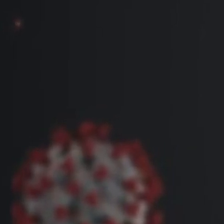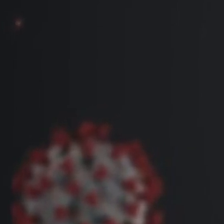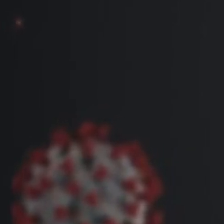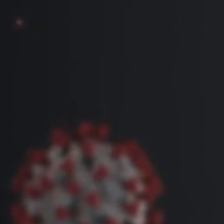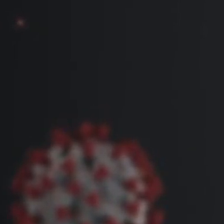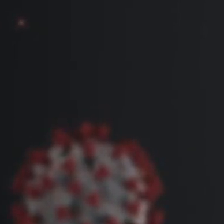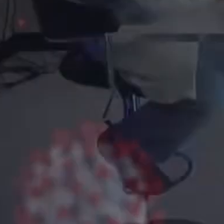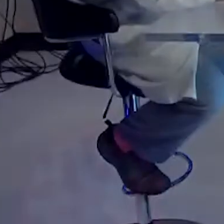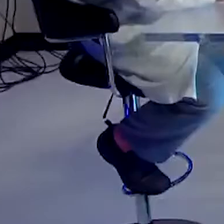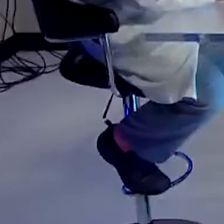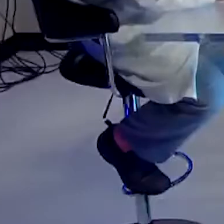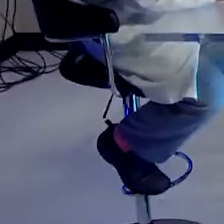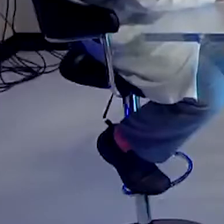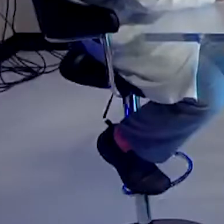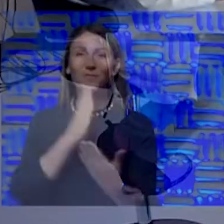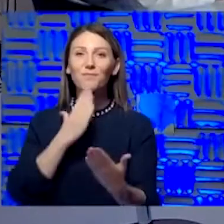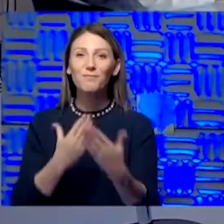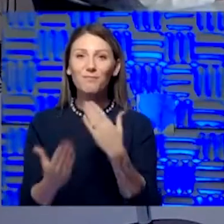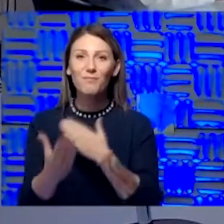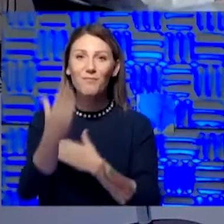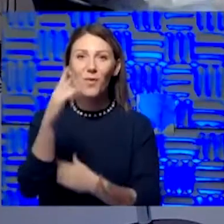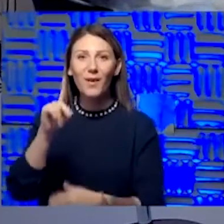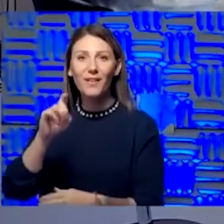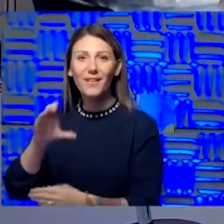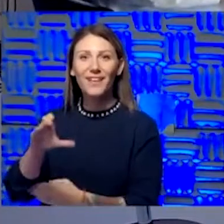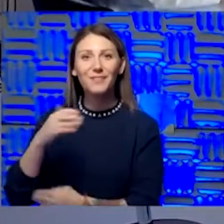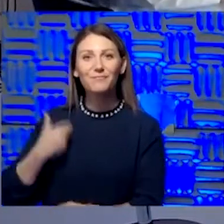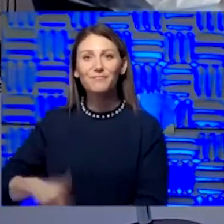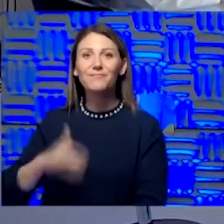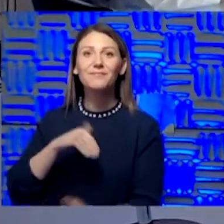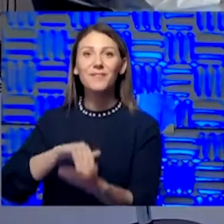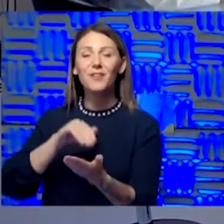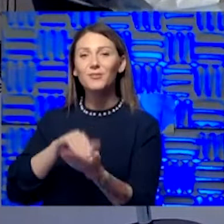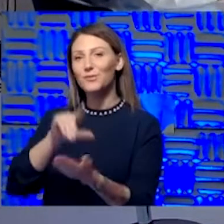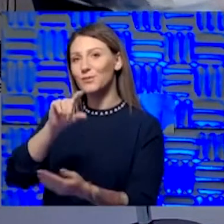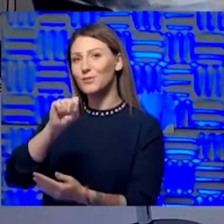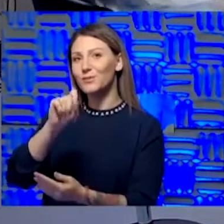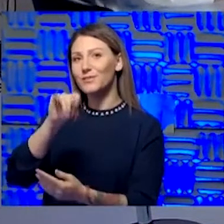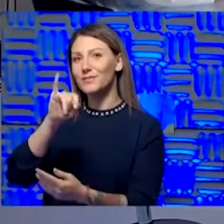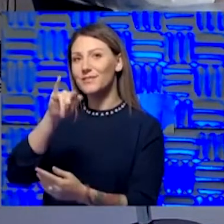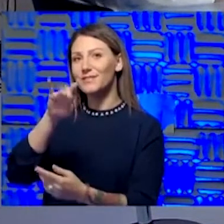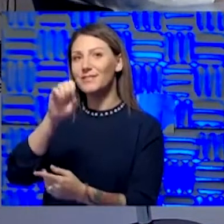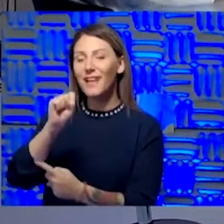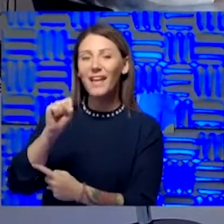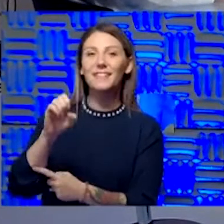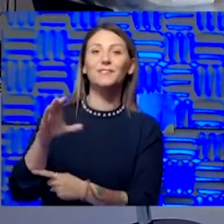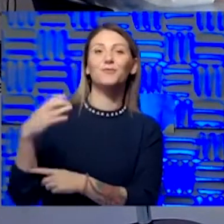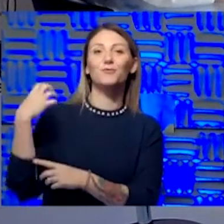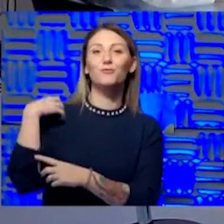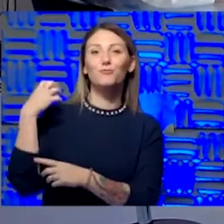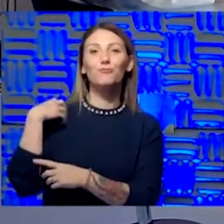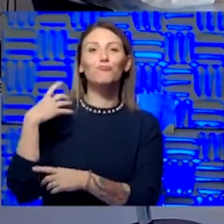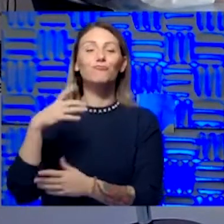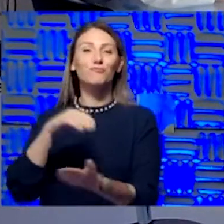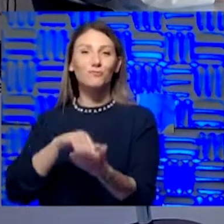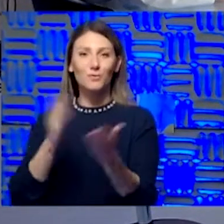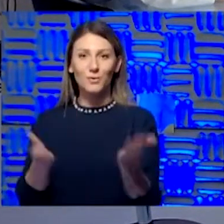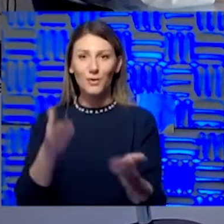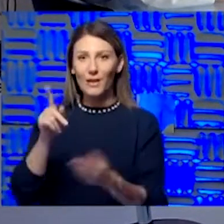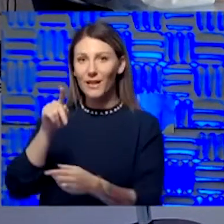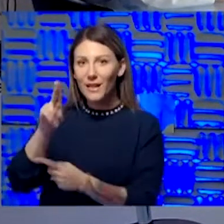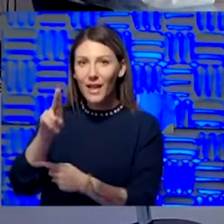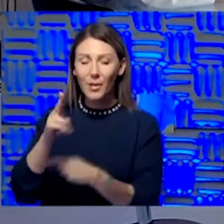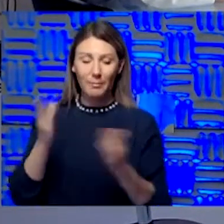I love that music. Good morning, Kansas City. This is Steve Stites, Chief Medical Officer at the University of Kansas Health System. I'm here broadcasting from the